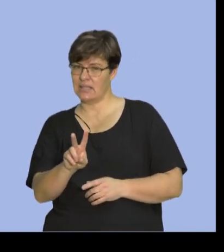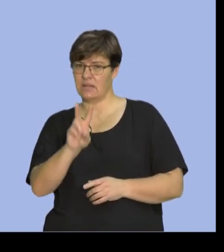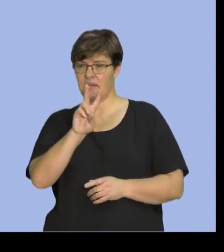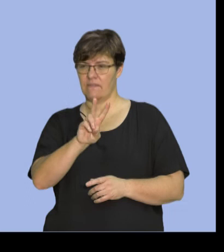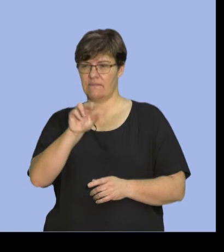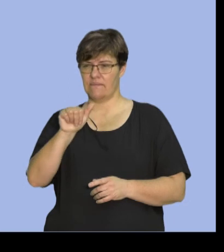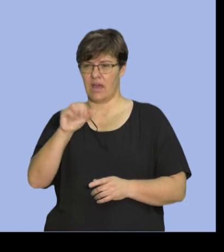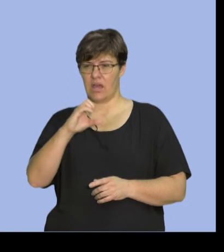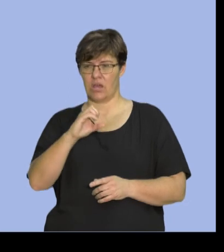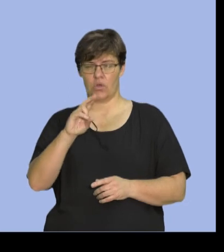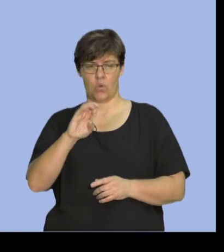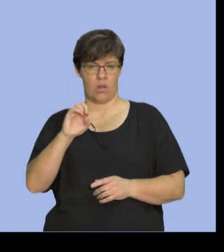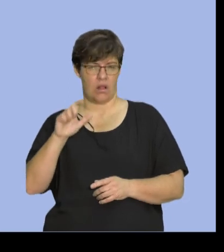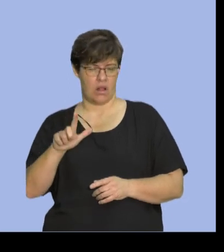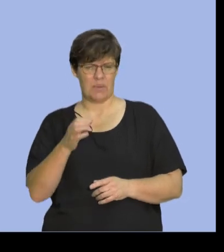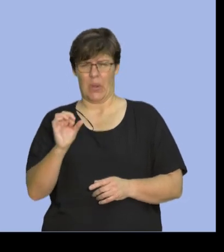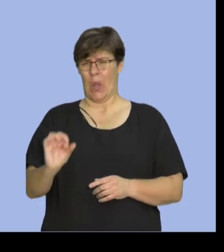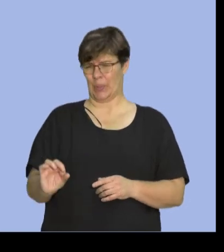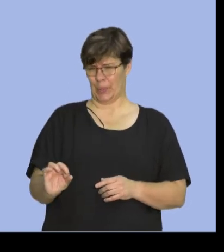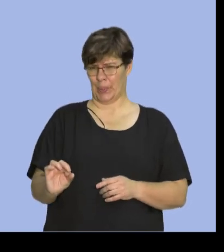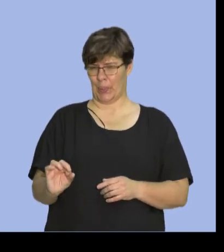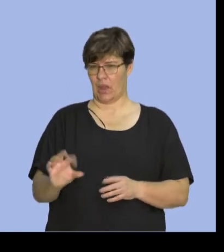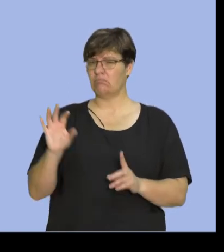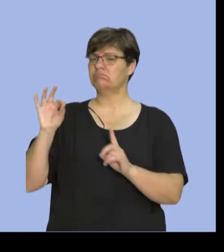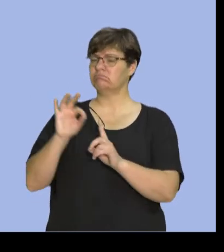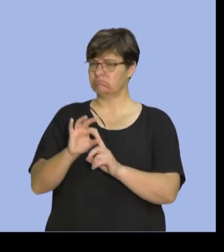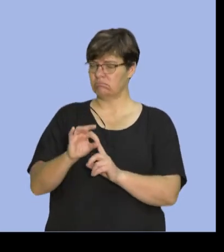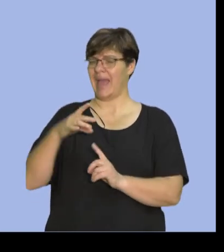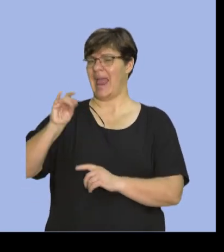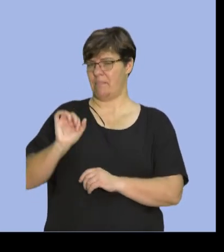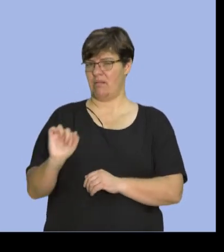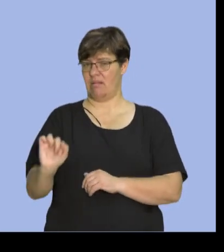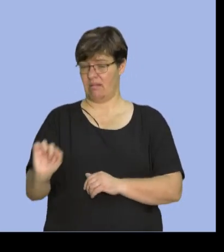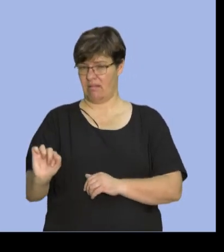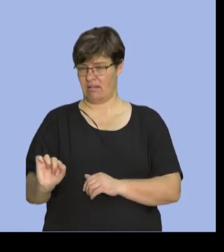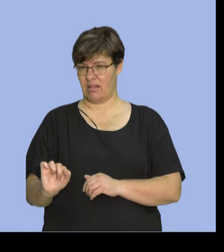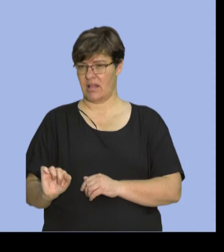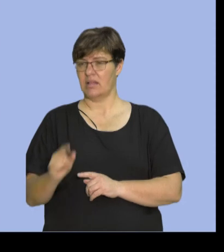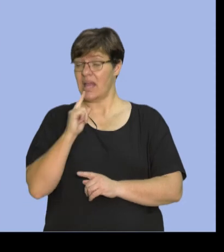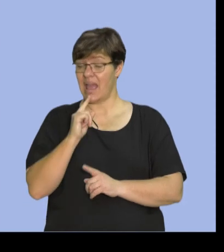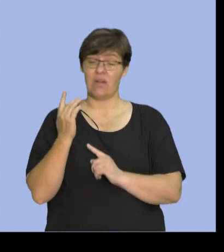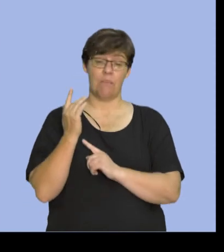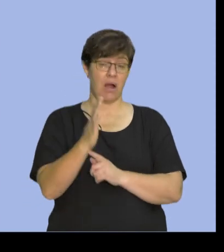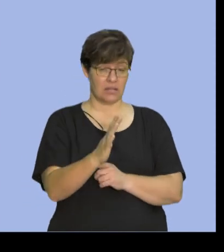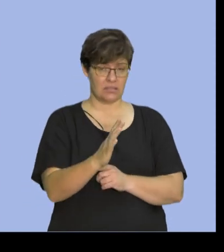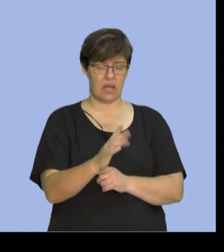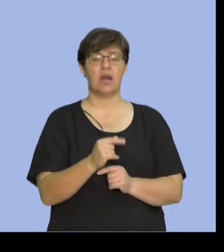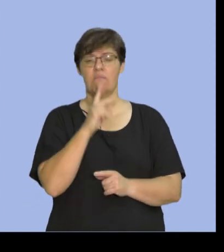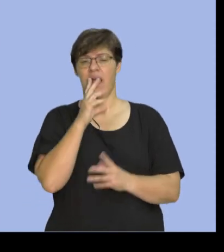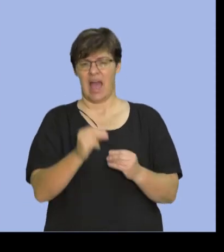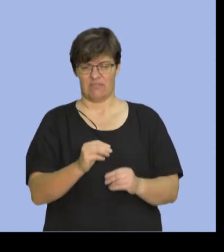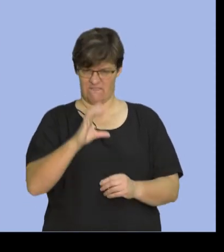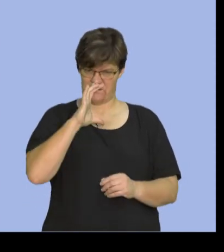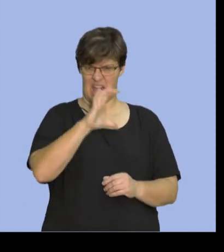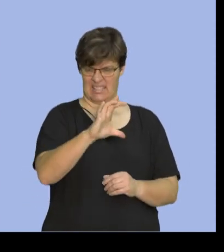is significantly small, which is unique to an animal cell. If this was a plant cell, it would have had a